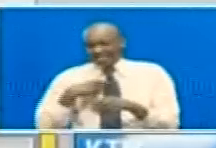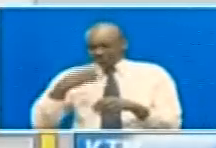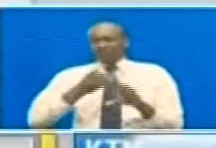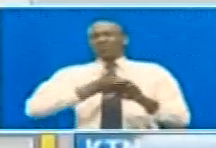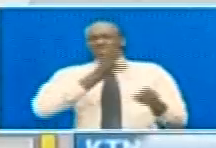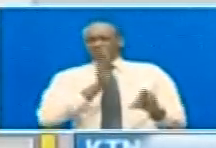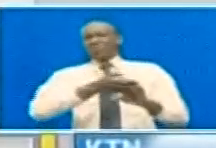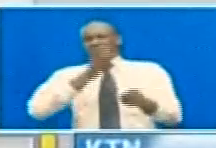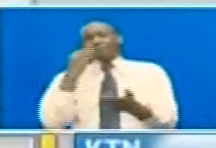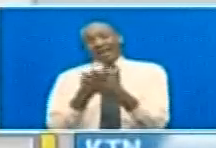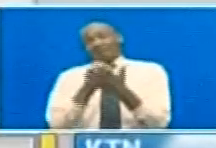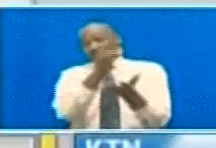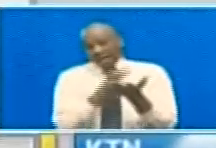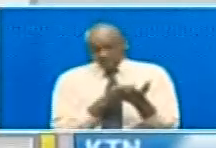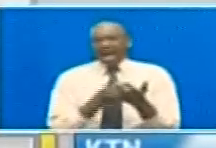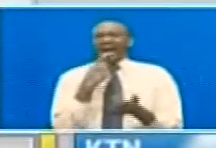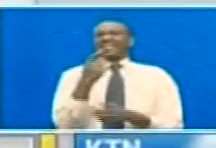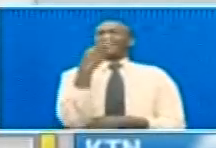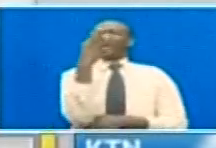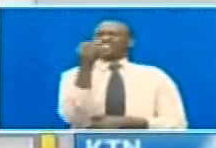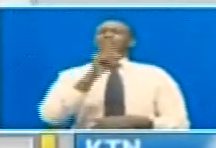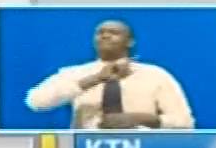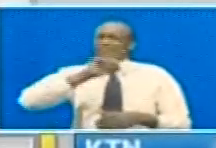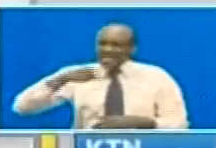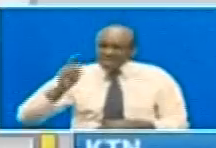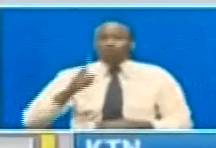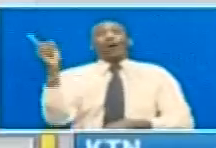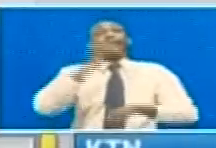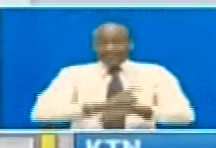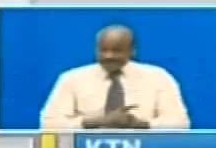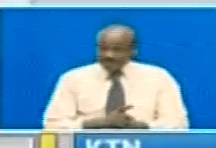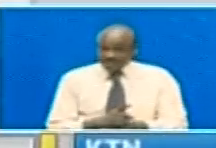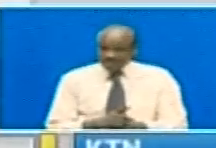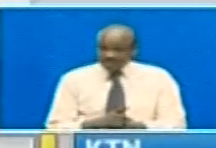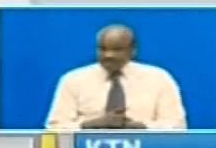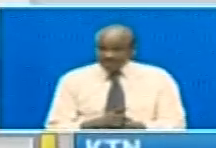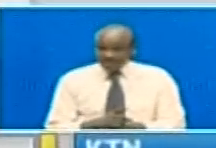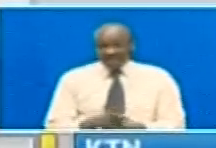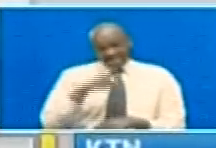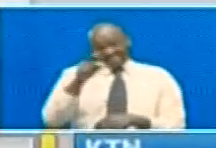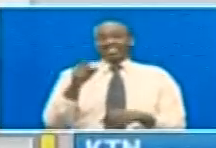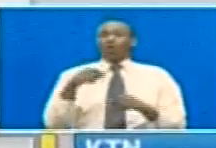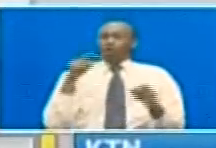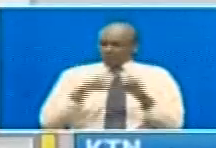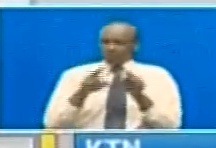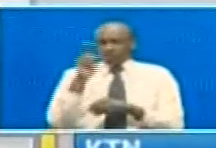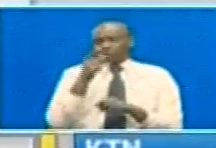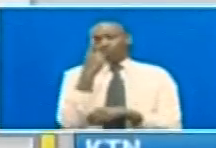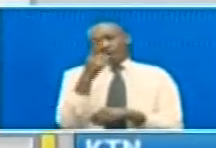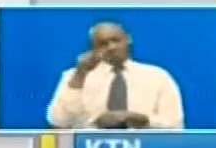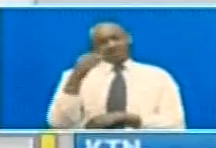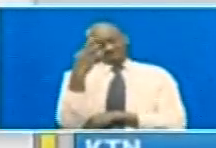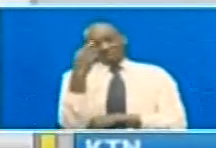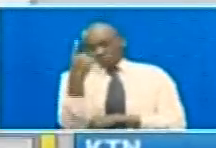of up to 130 million shillings in a single day on the 26th of February 2013. The state also spent 1.31